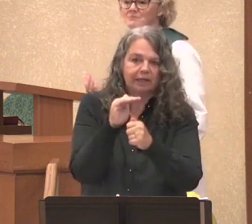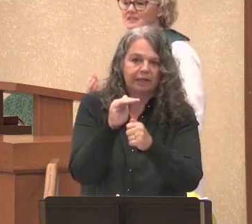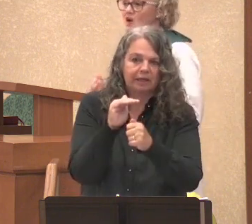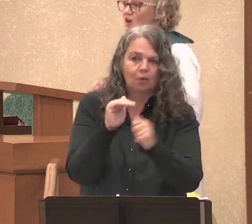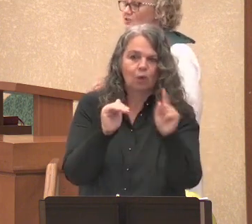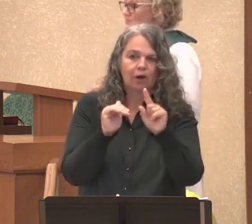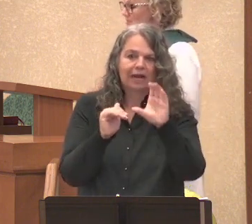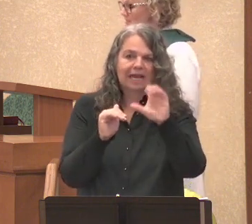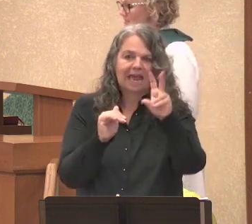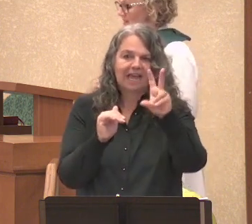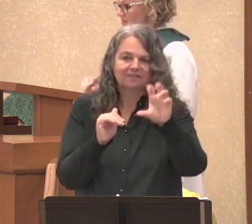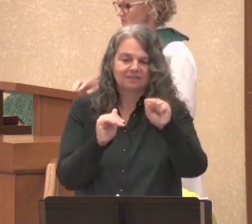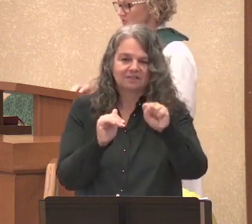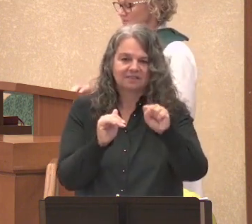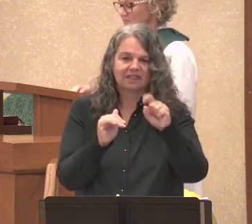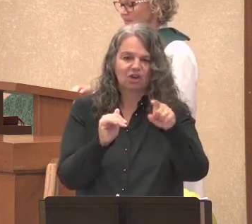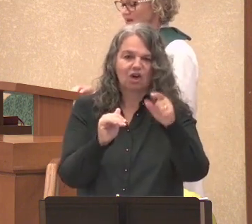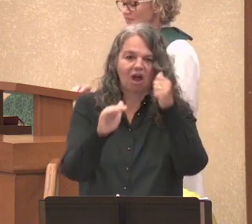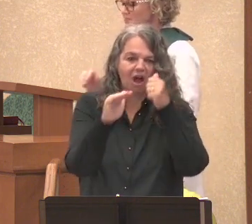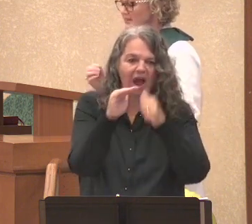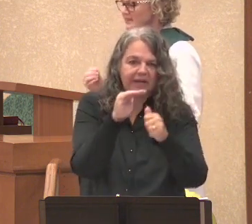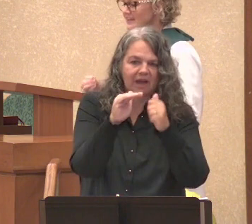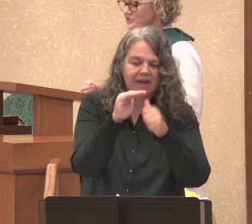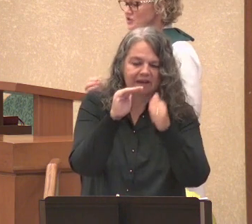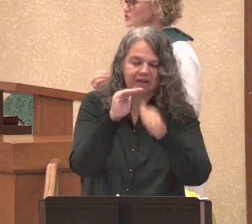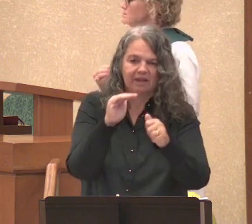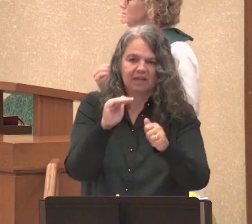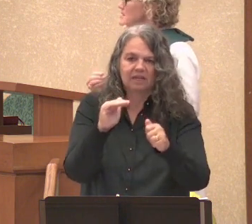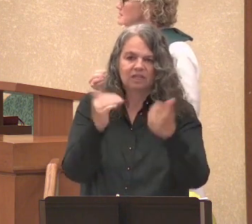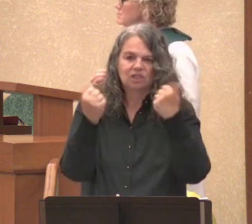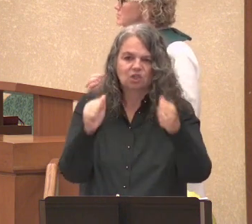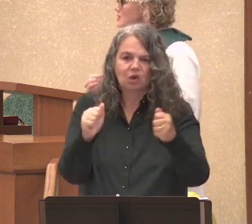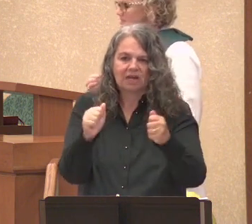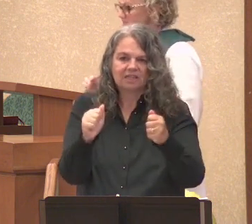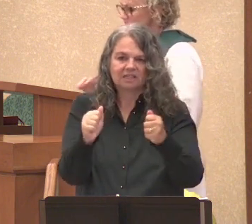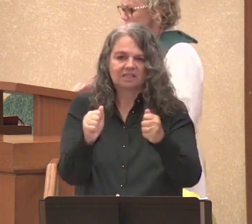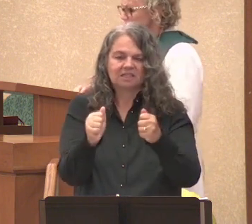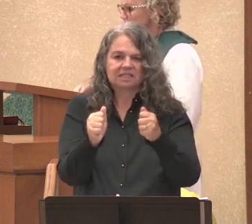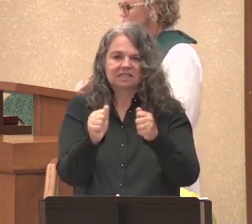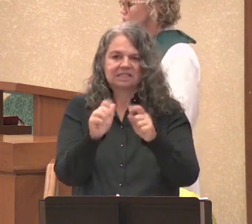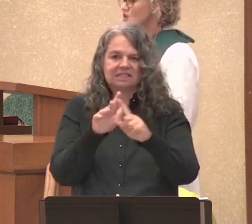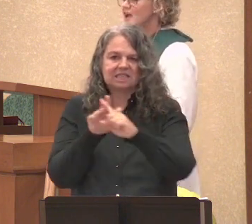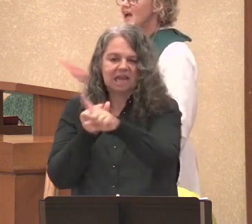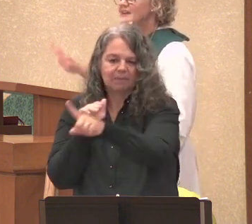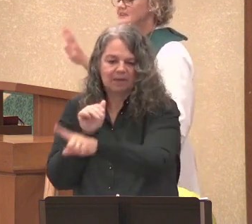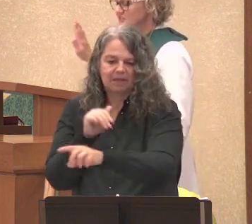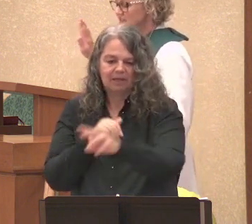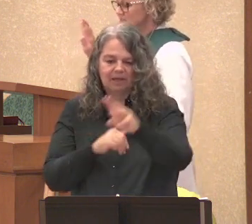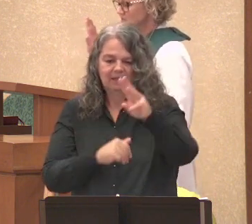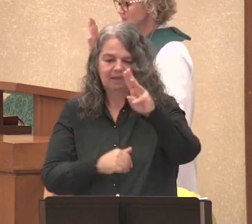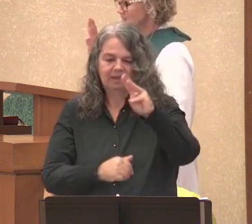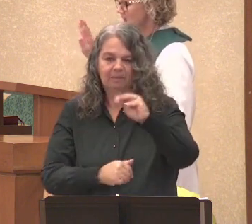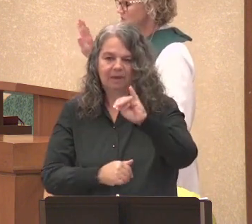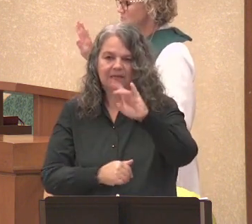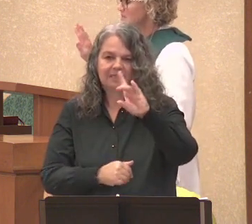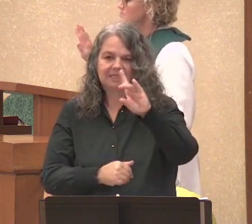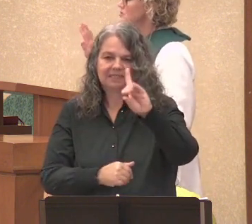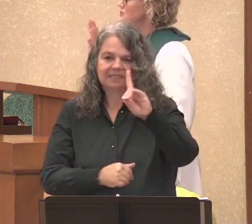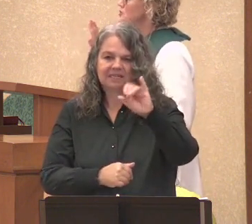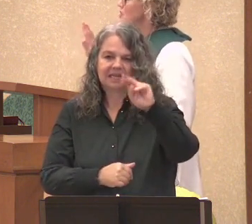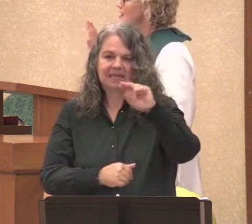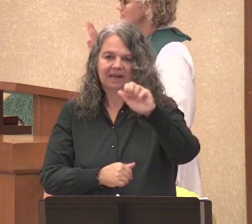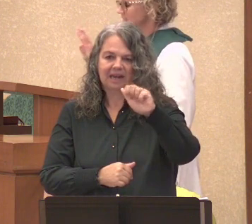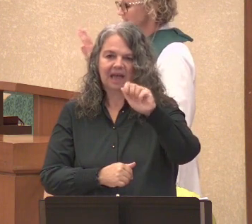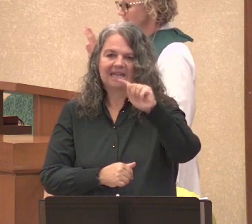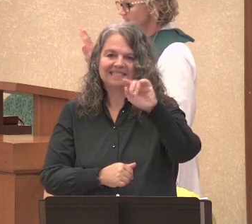an enemy called the Midianites. The Midianites are just big bullies who destroy any attempt of God's people